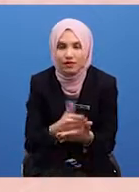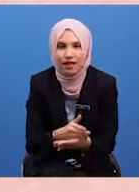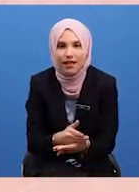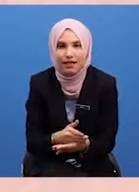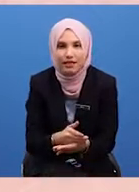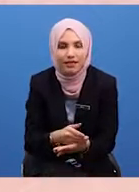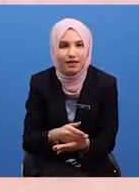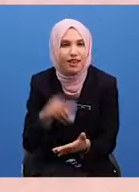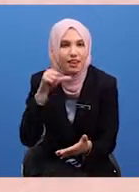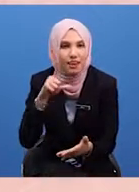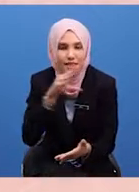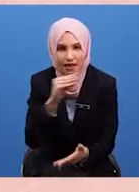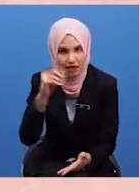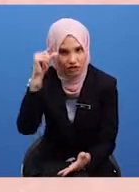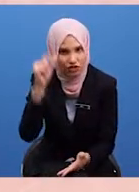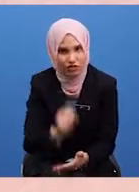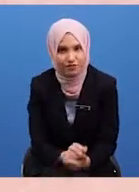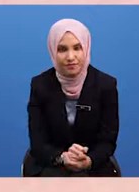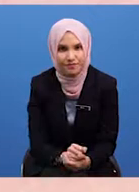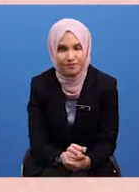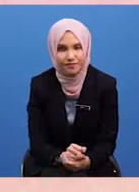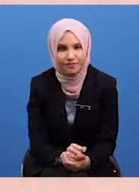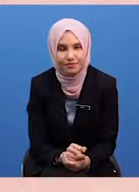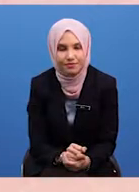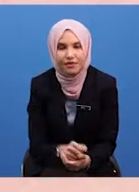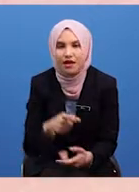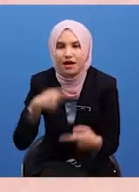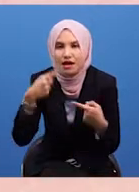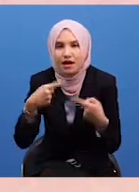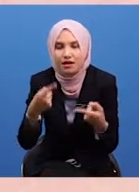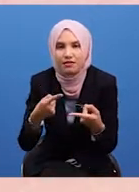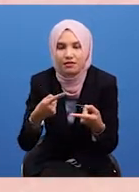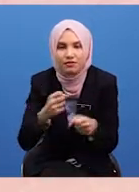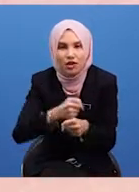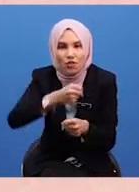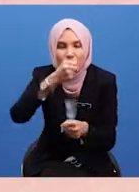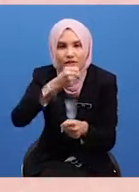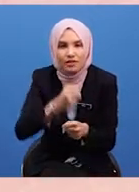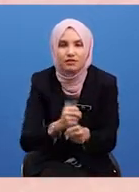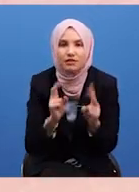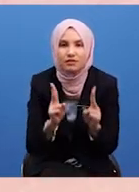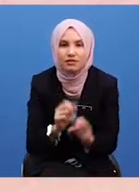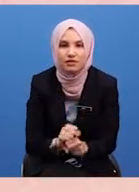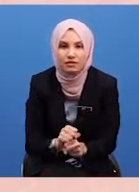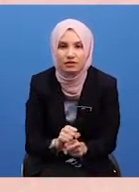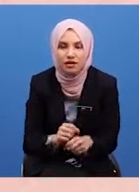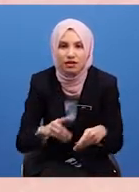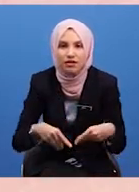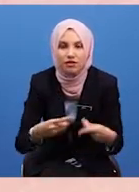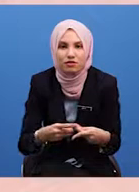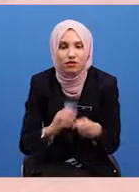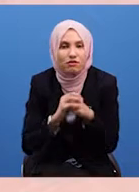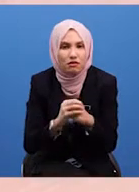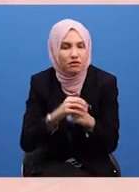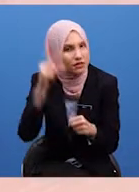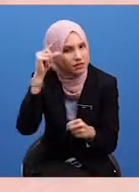Joff. After Mr. Velos announces the winner at the school hall, Lin goes to Job to congratulate